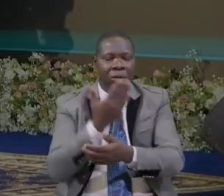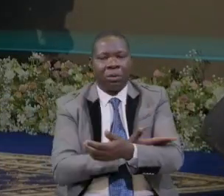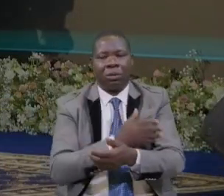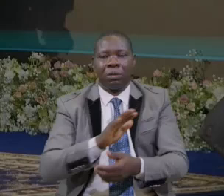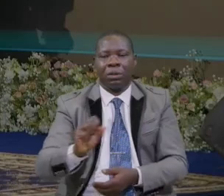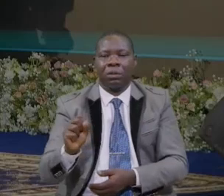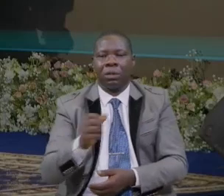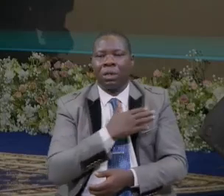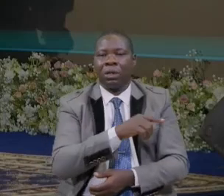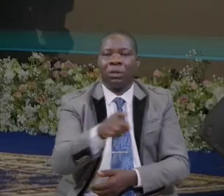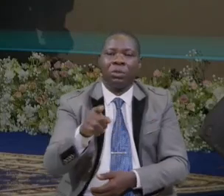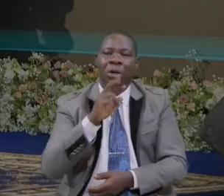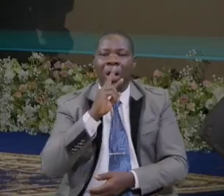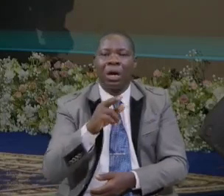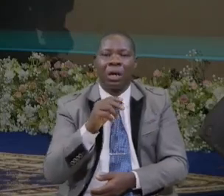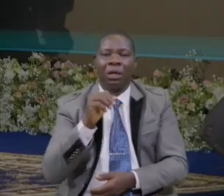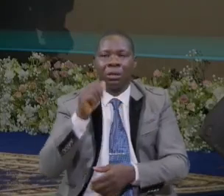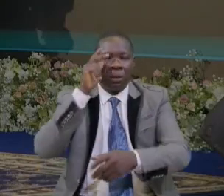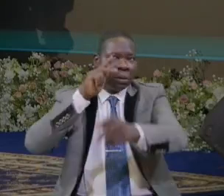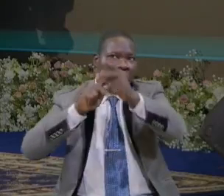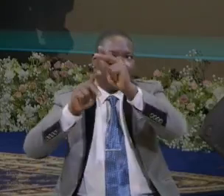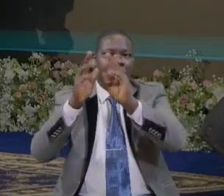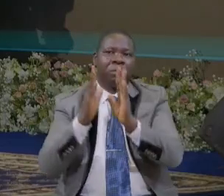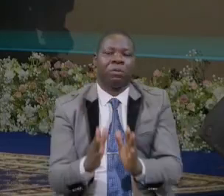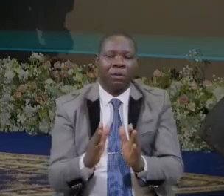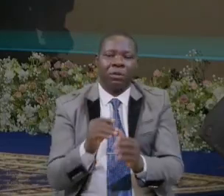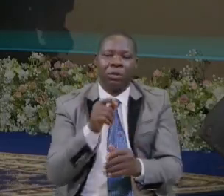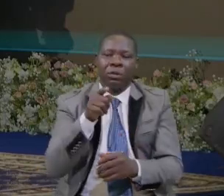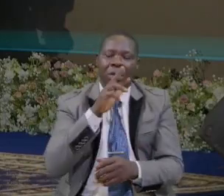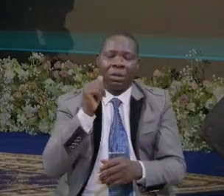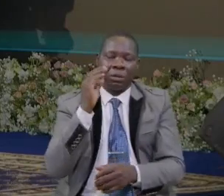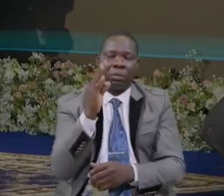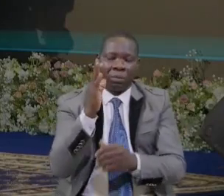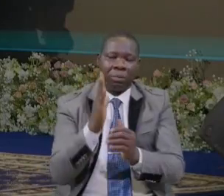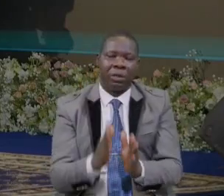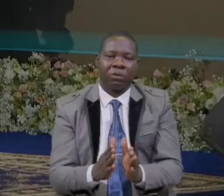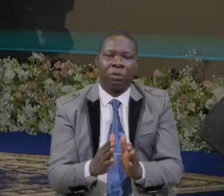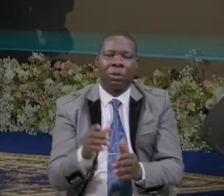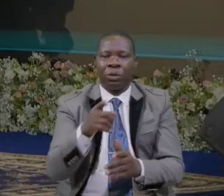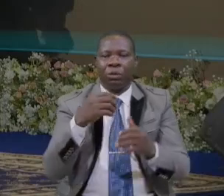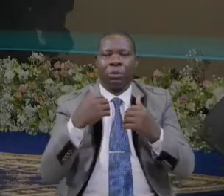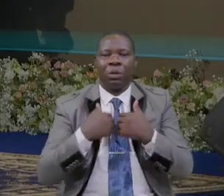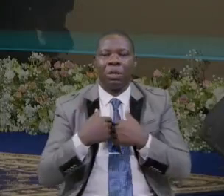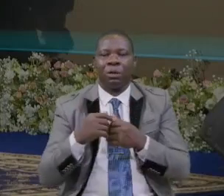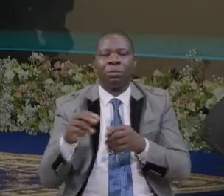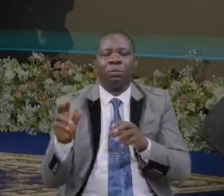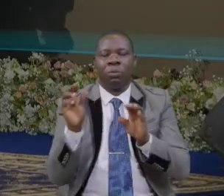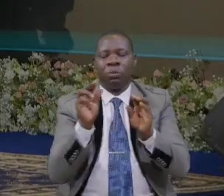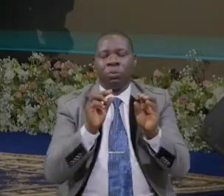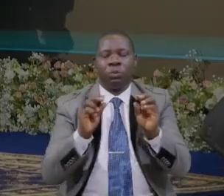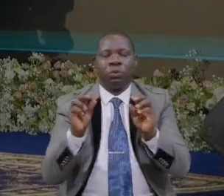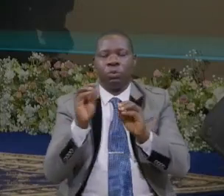a prophet. And you are a pastor. You have no discernment.